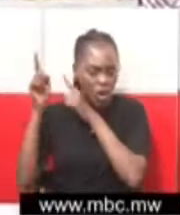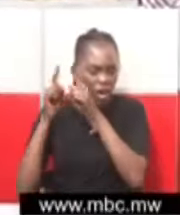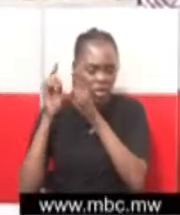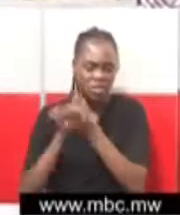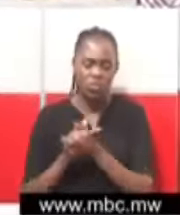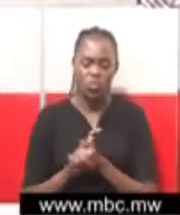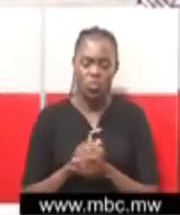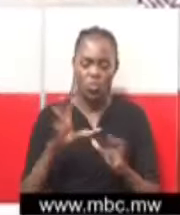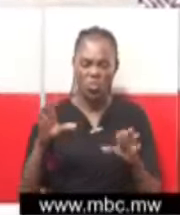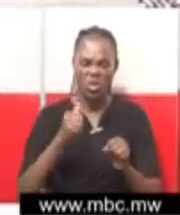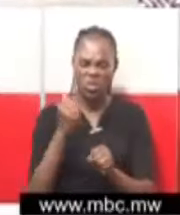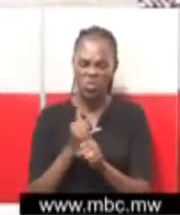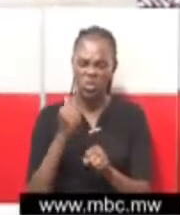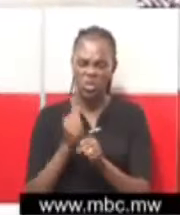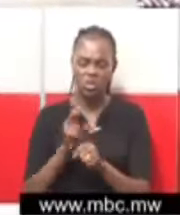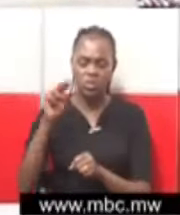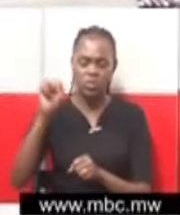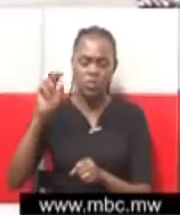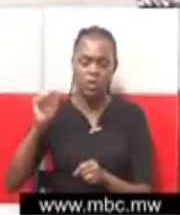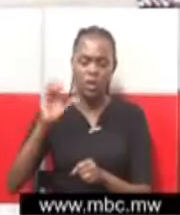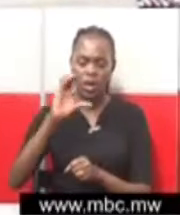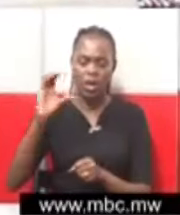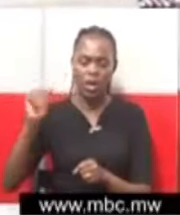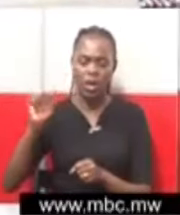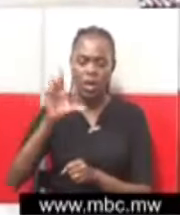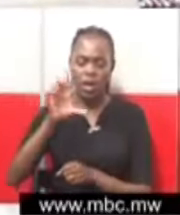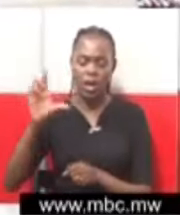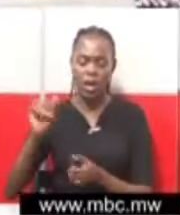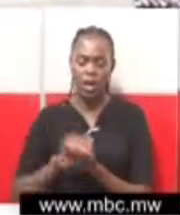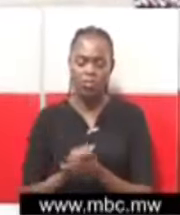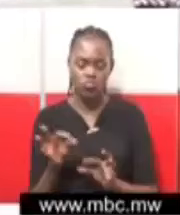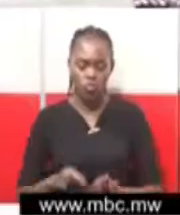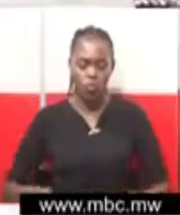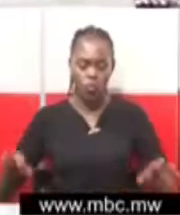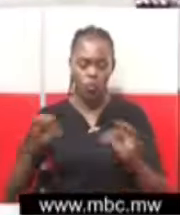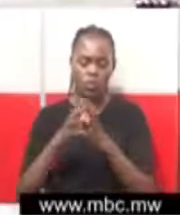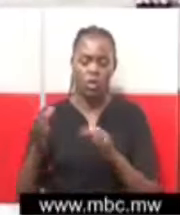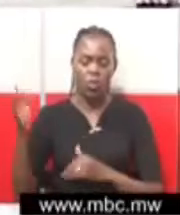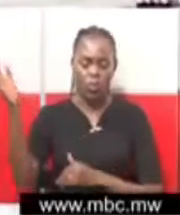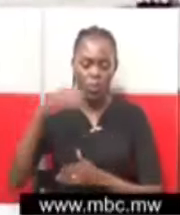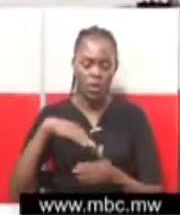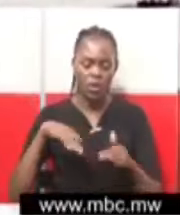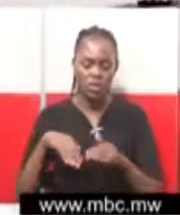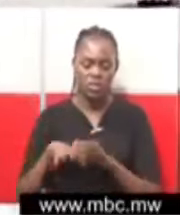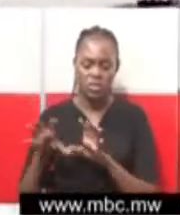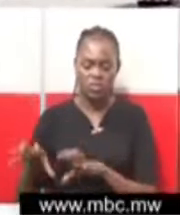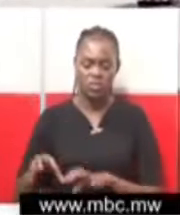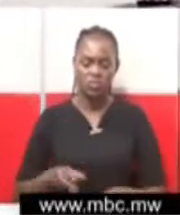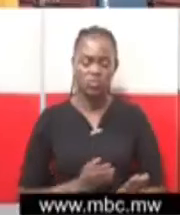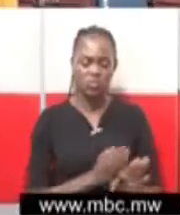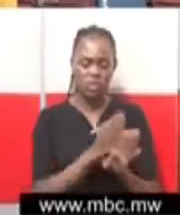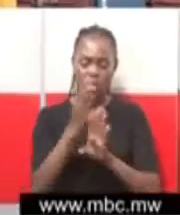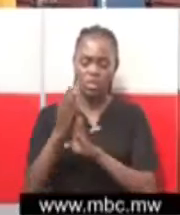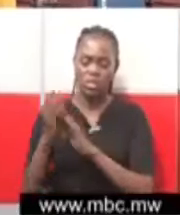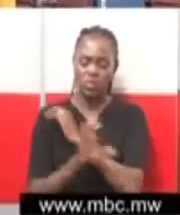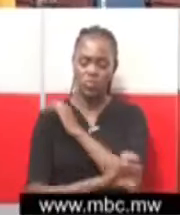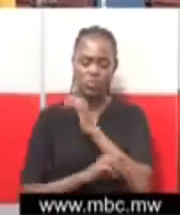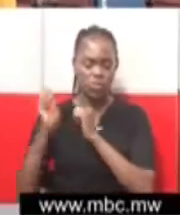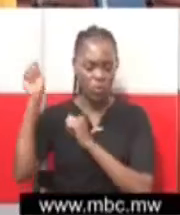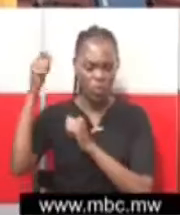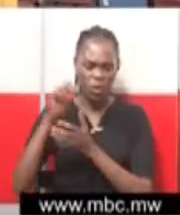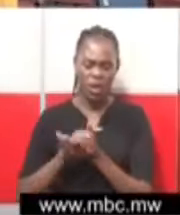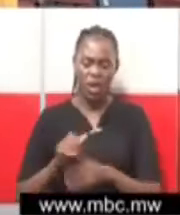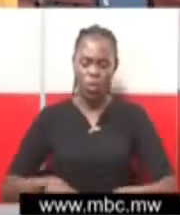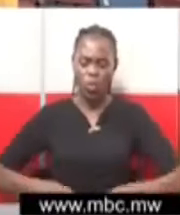Nacala as the main player to bring goods to Malawi. The director added that the port